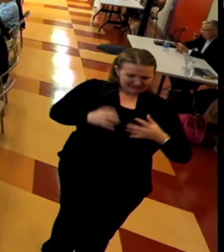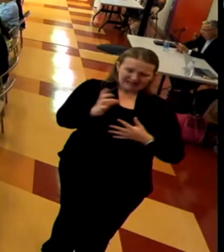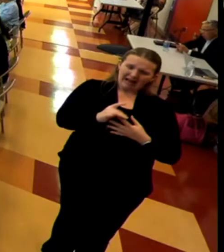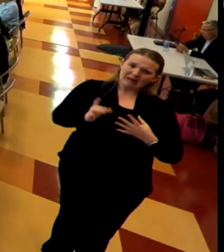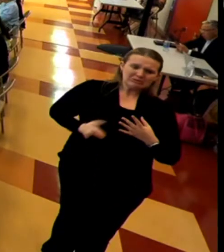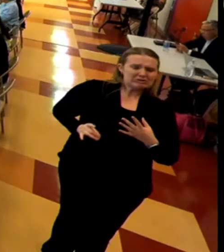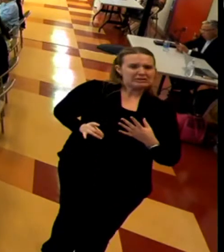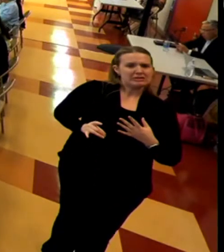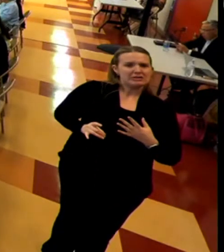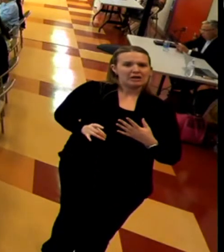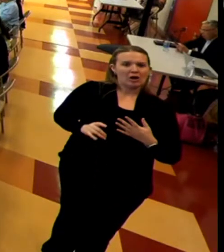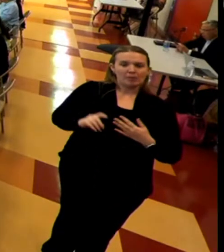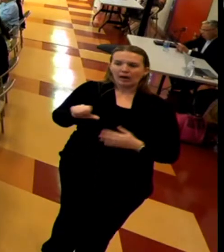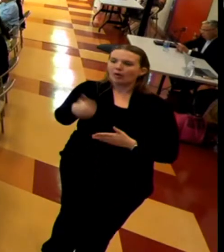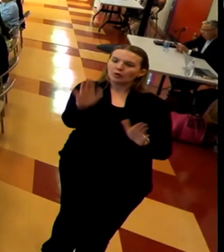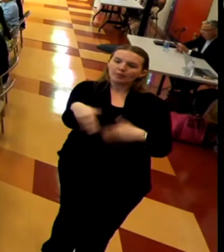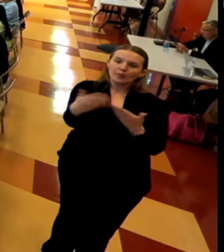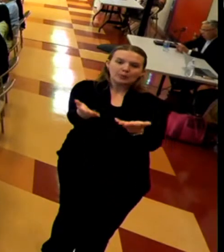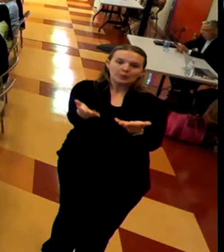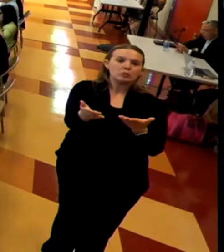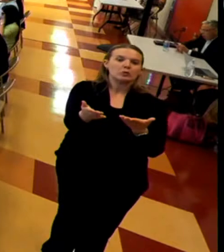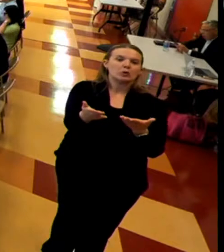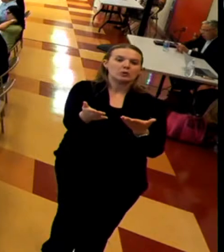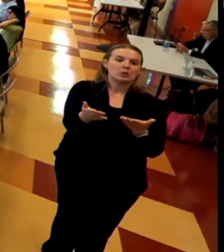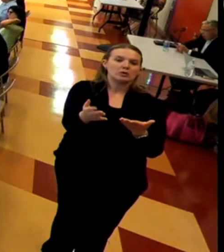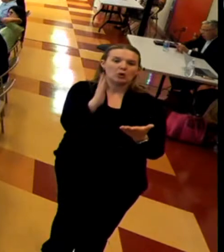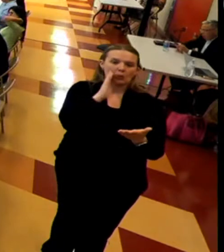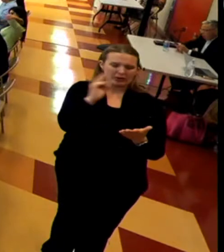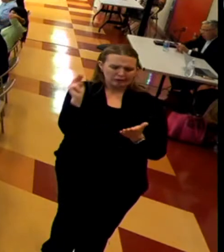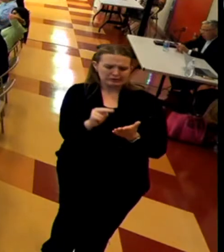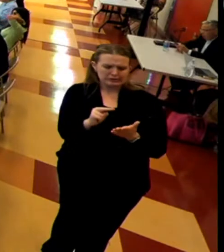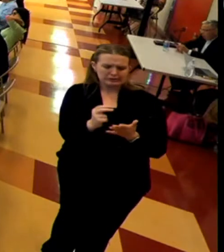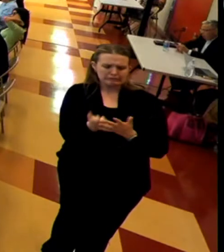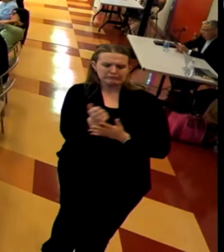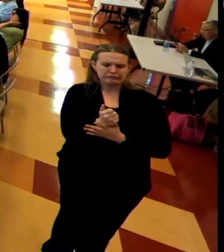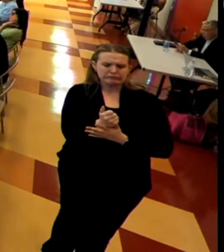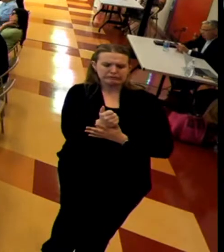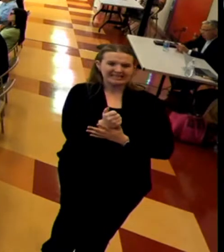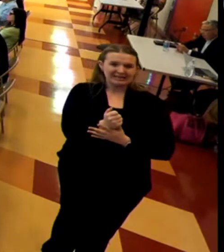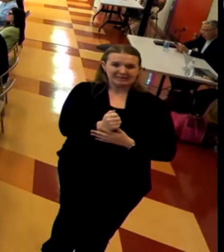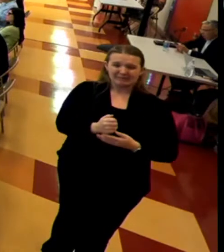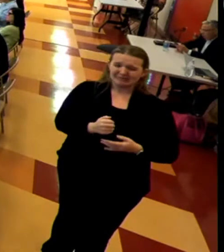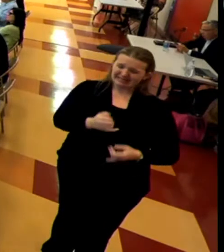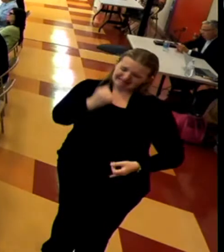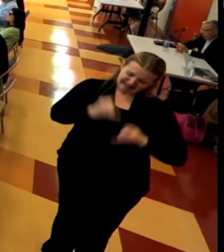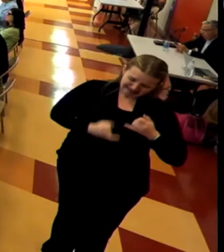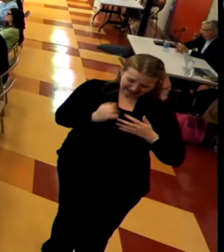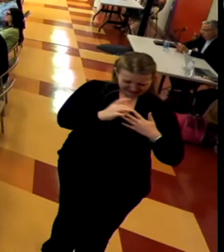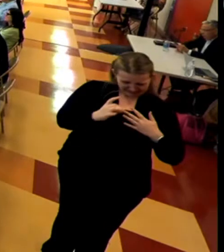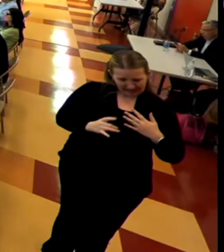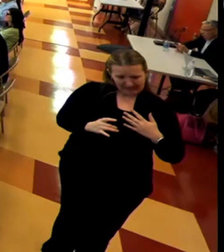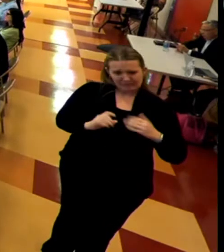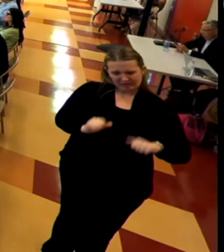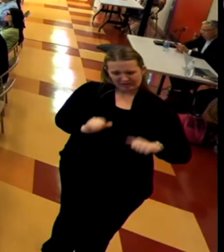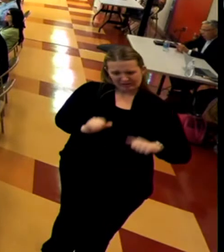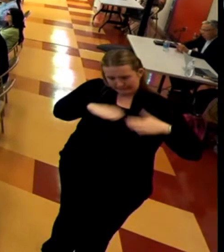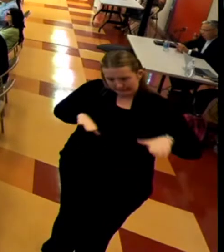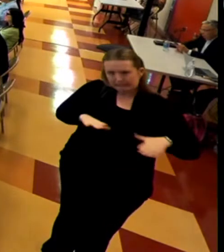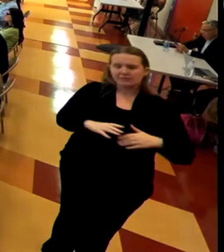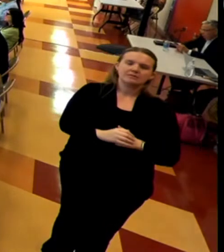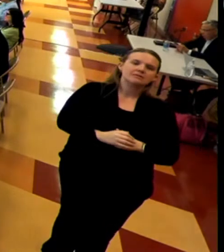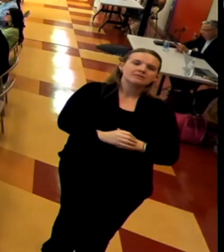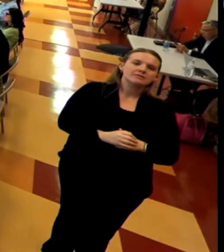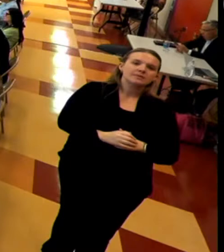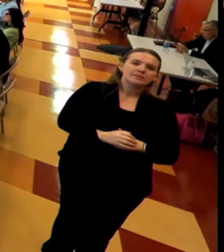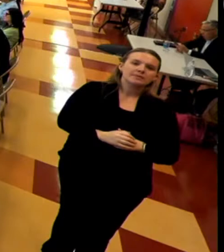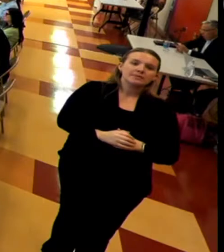I do hope other proposals are looked at first and use this as a last resort solution. That